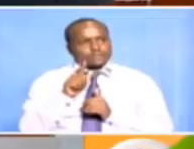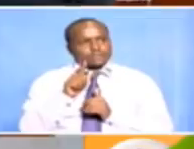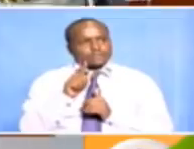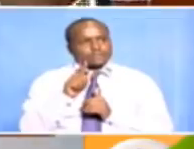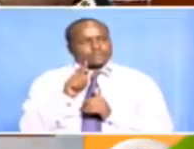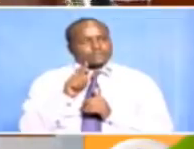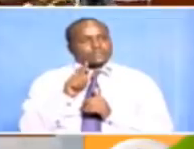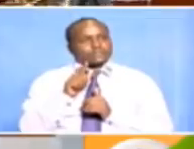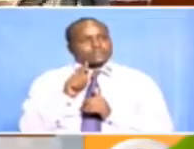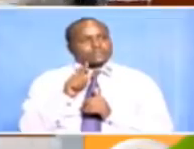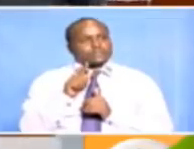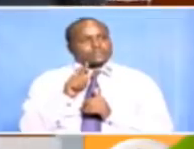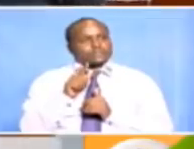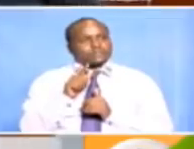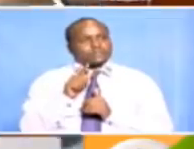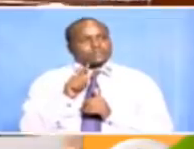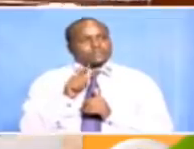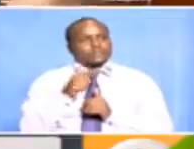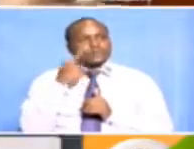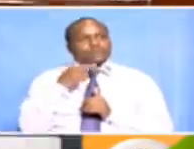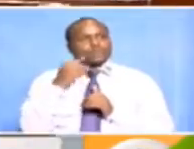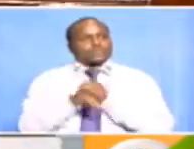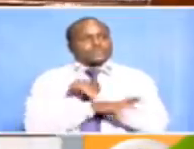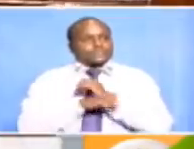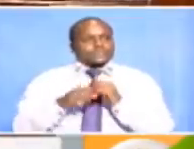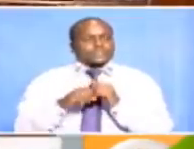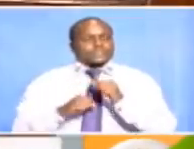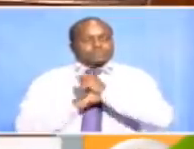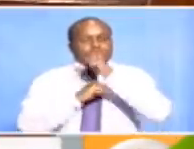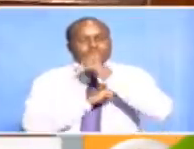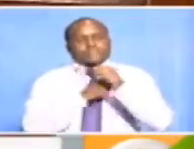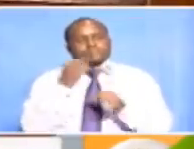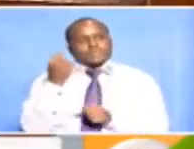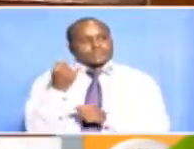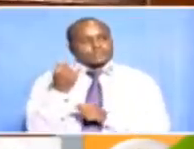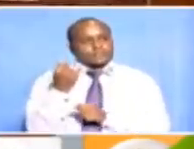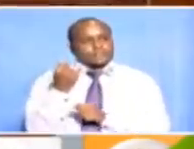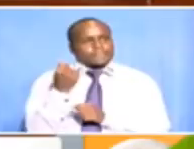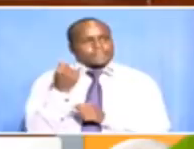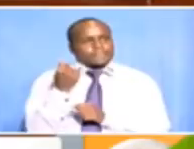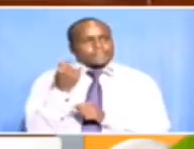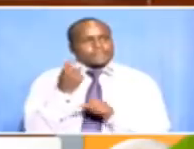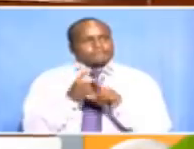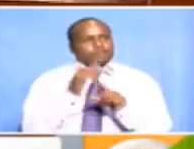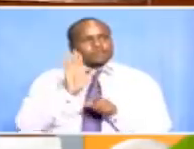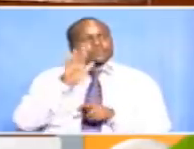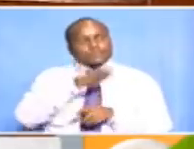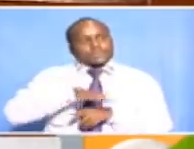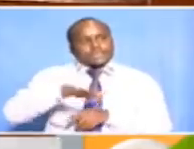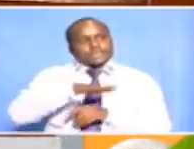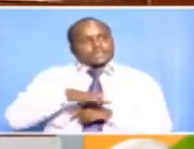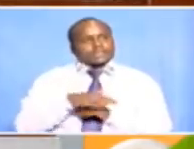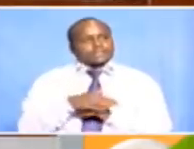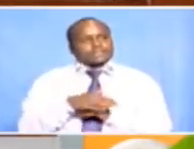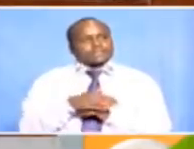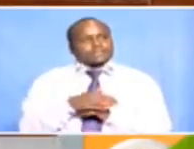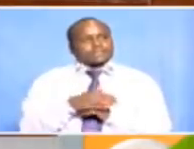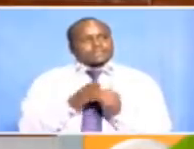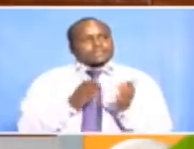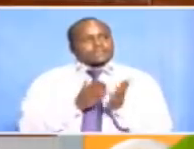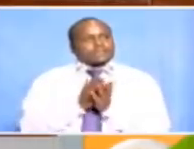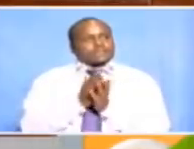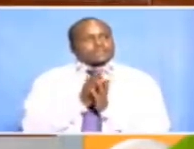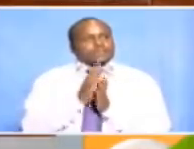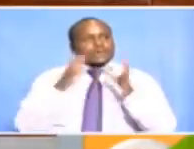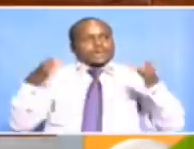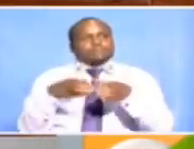who is stealing bursary money from his own constituents through Kobudo Company. This is a